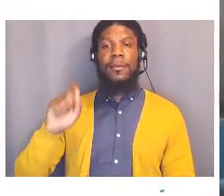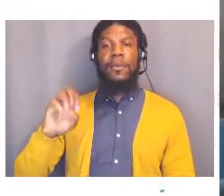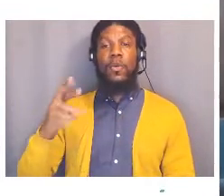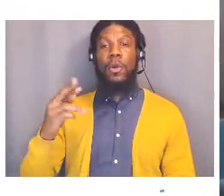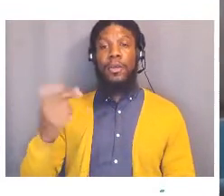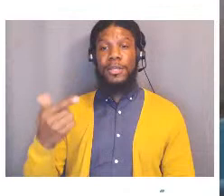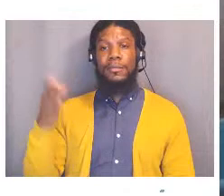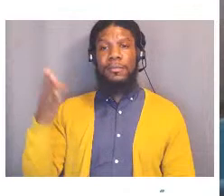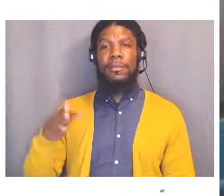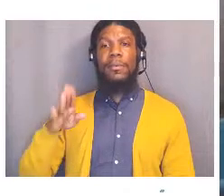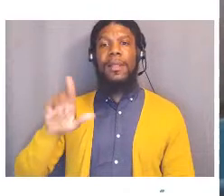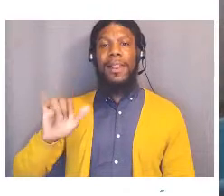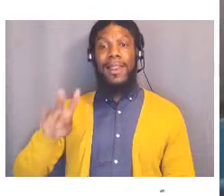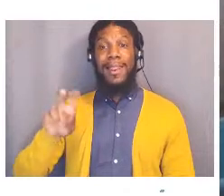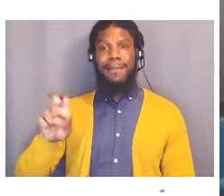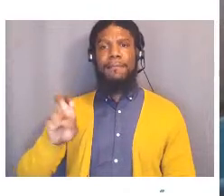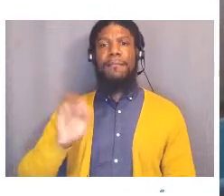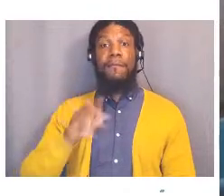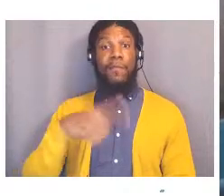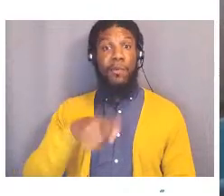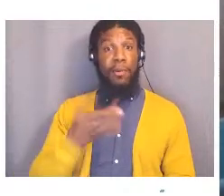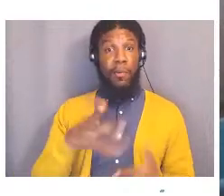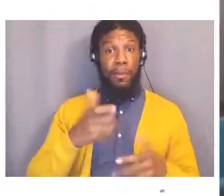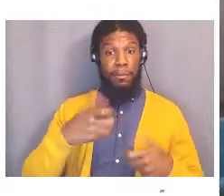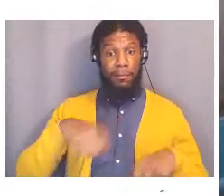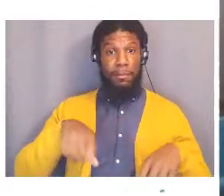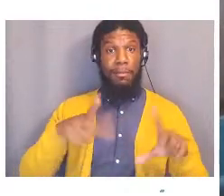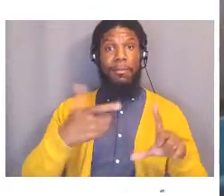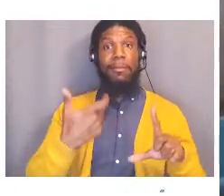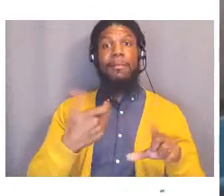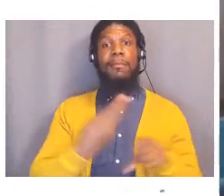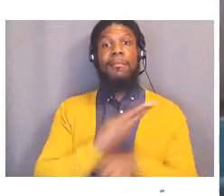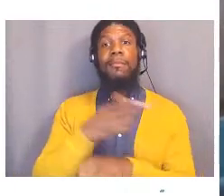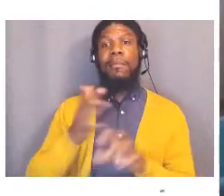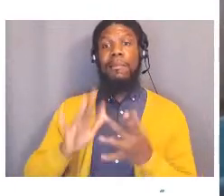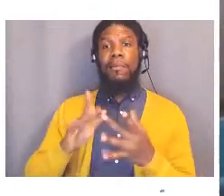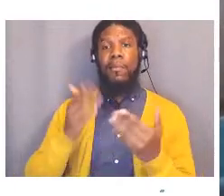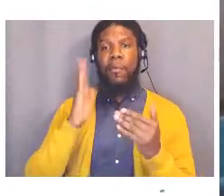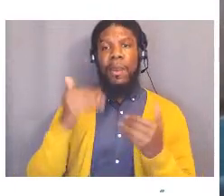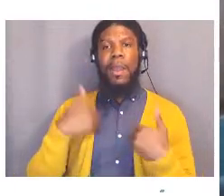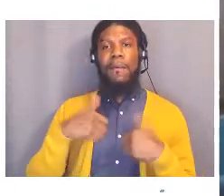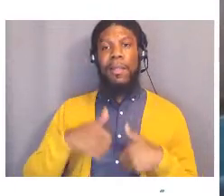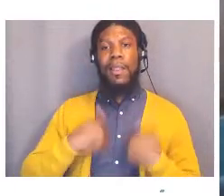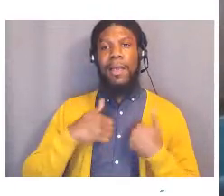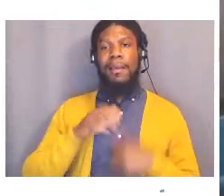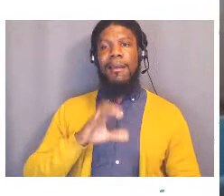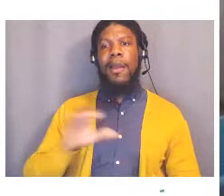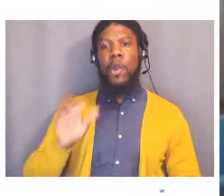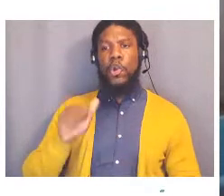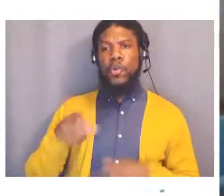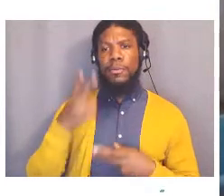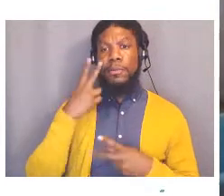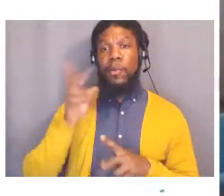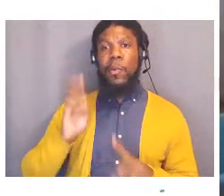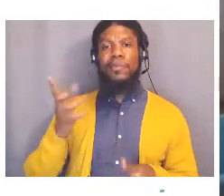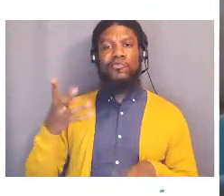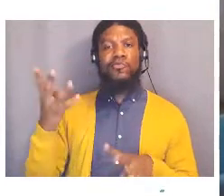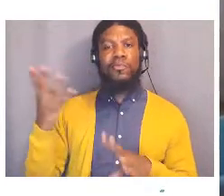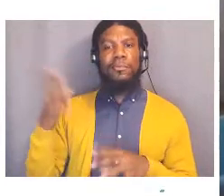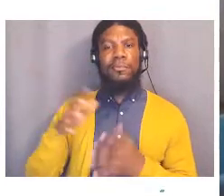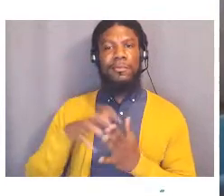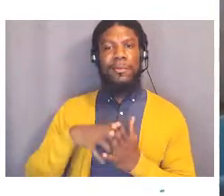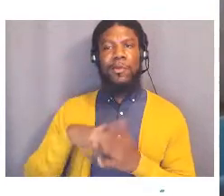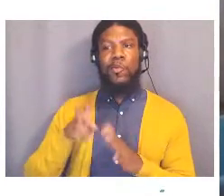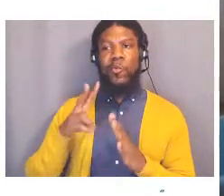www.thepealecenter.org/live. For those of you who are currently watching from the Peale's website, live captions can be seen in the stream text reader located